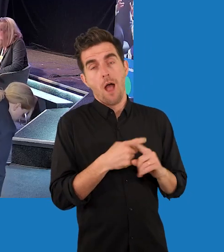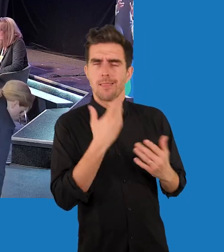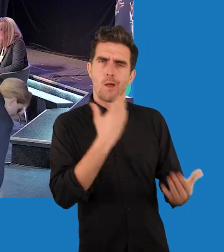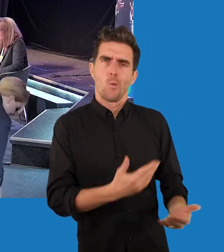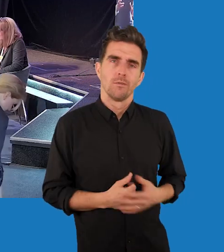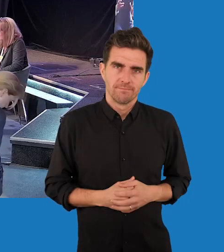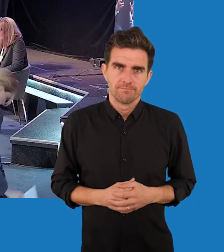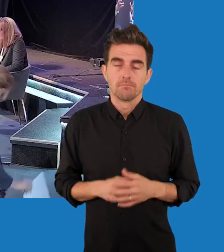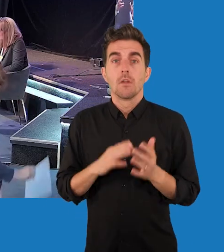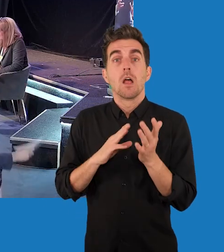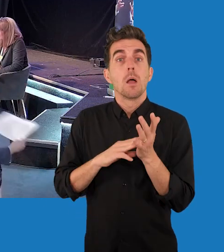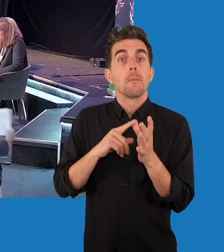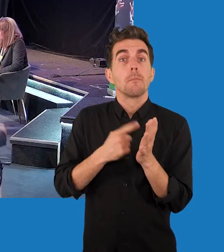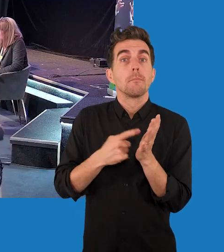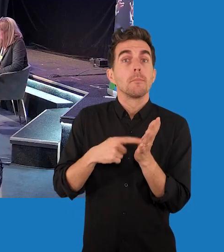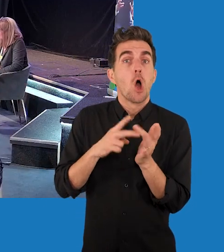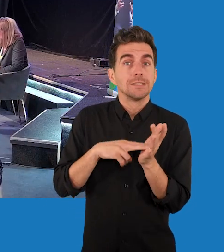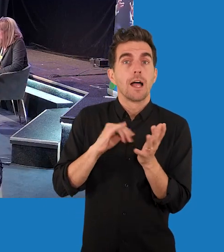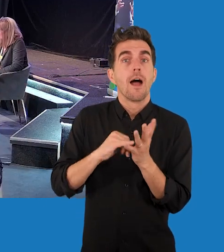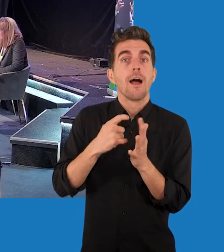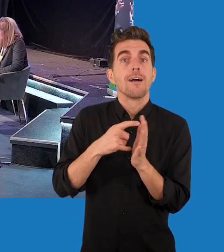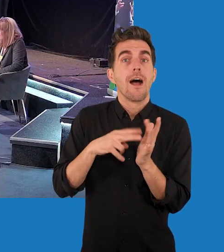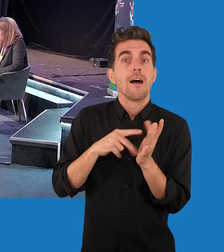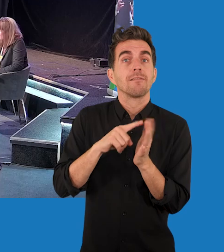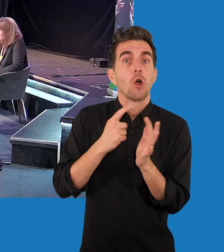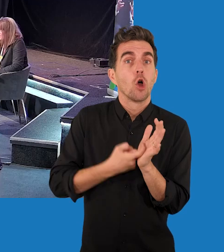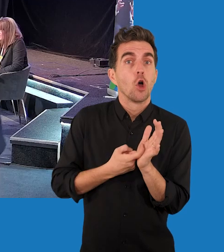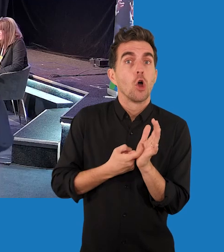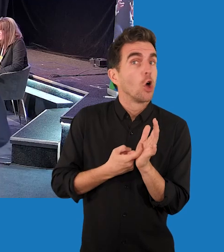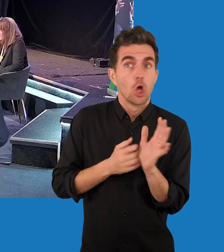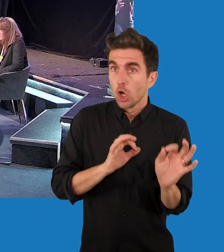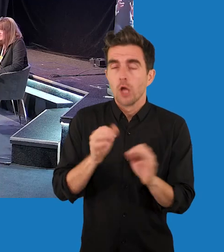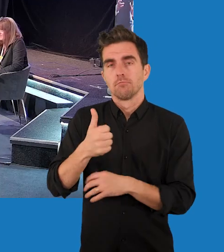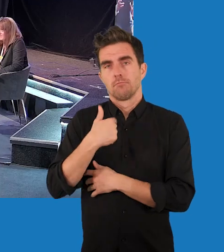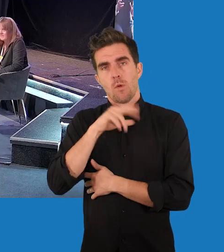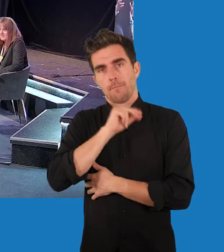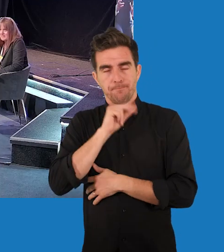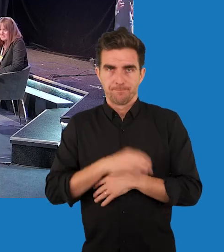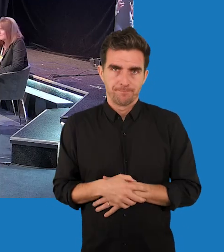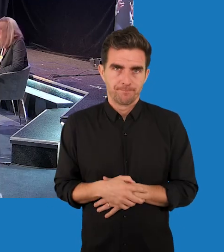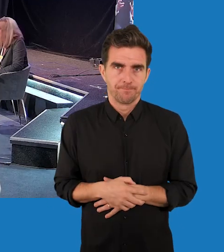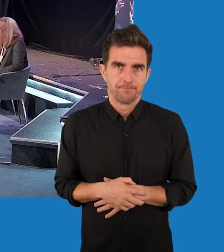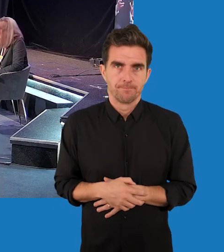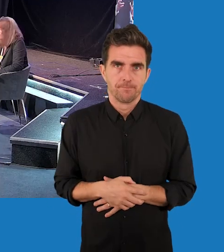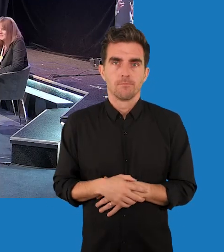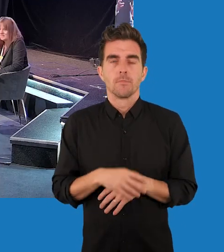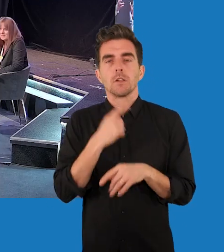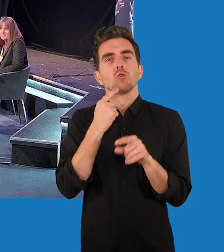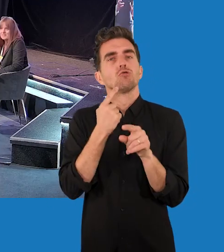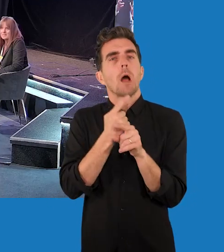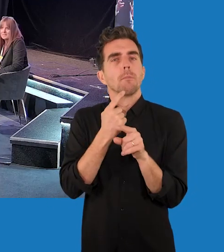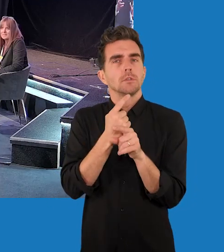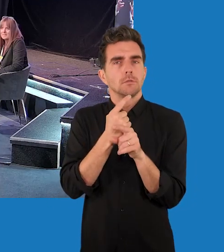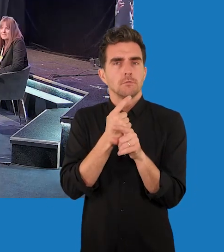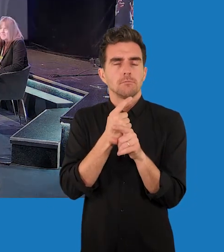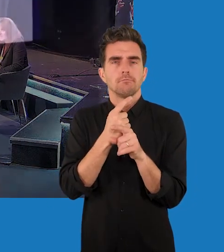much. Is Martin Skivia here? In which case I will read Martin's question. He's